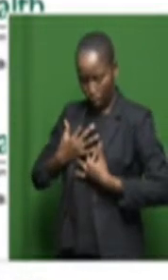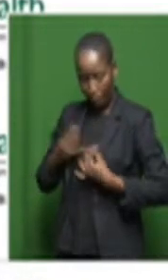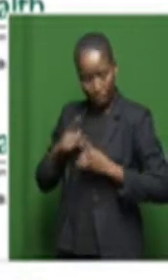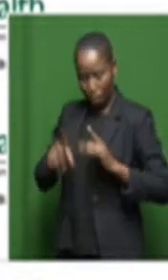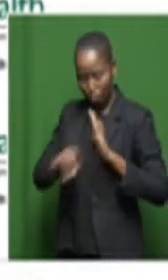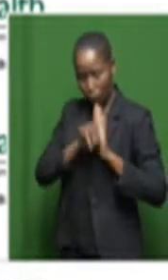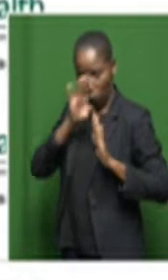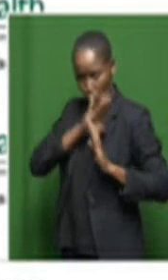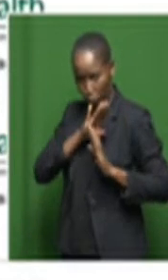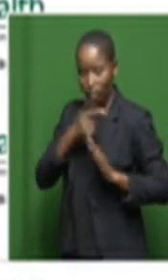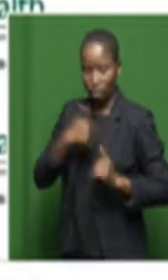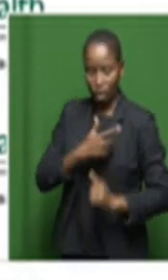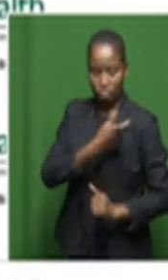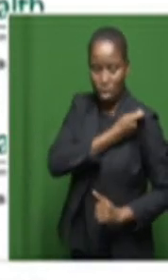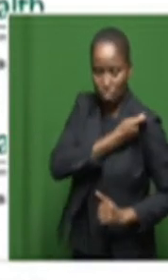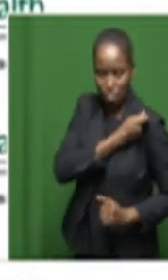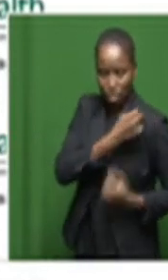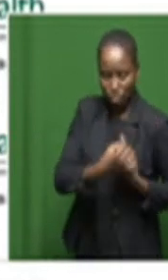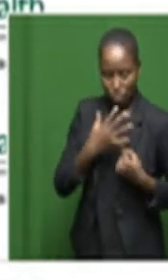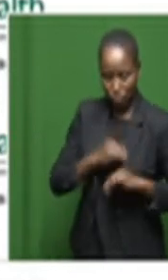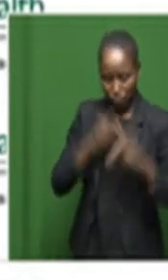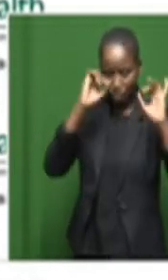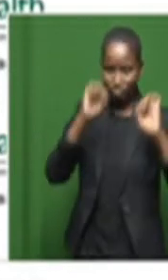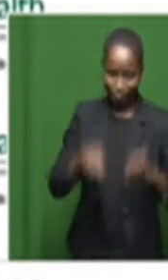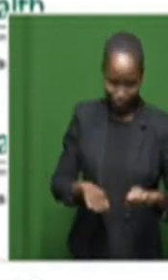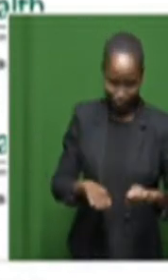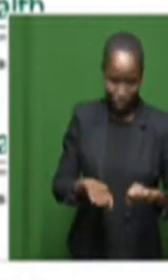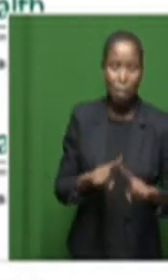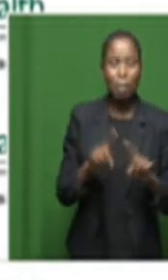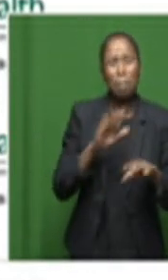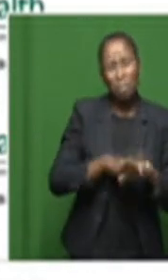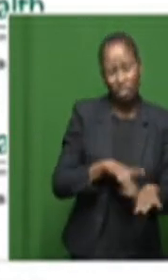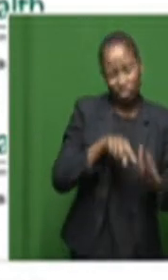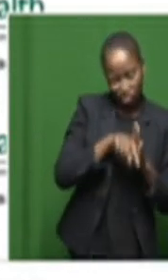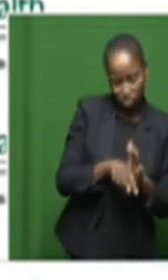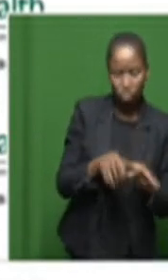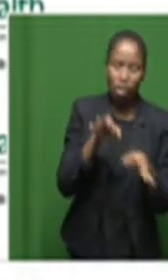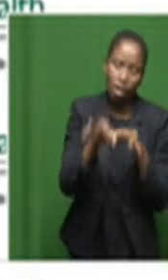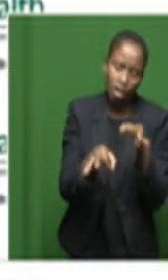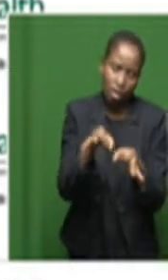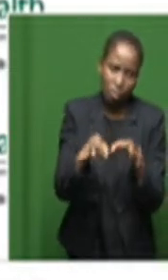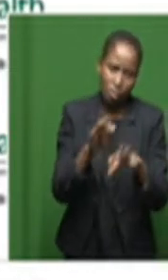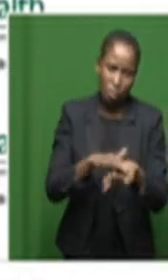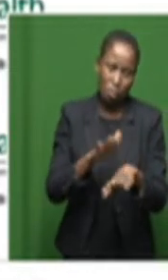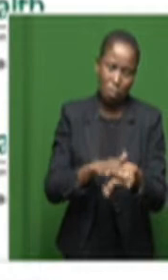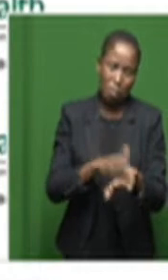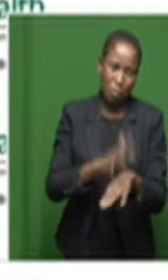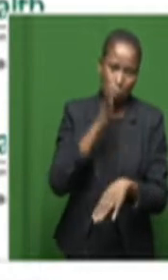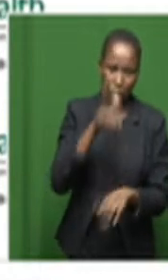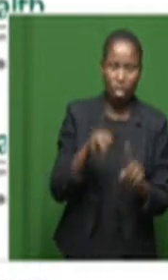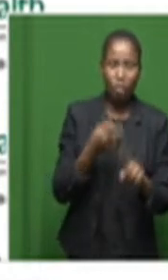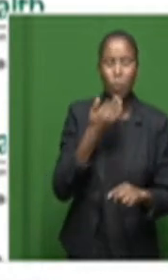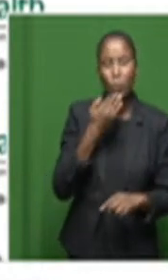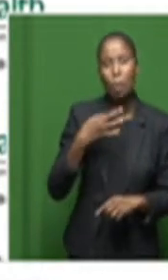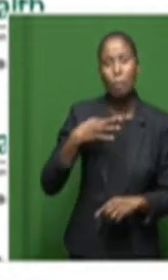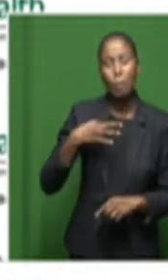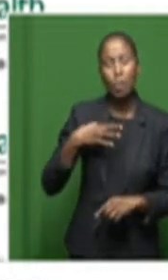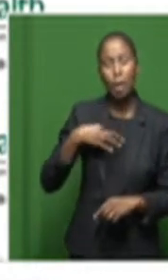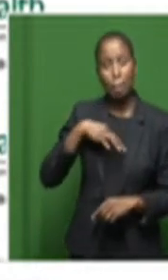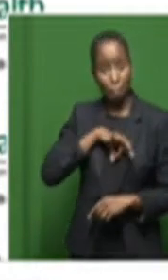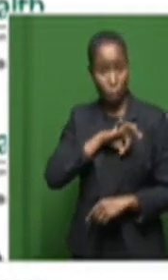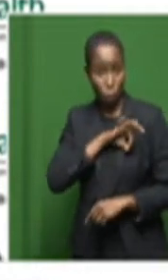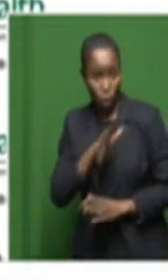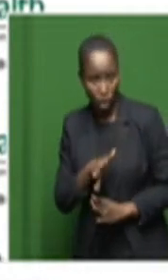other pre-existing illnesses. But more will be said about this by Professor Henry Meyer, who is also one